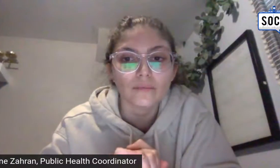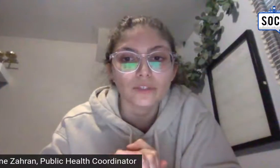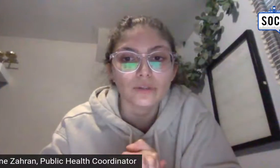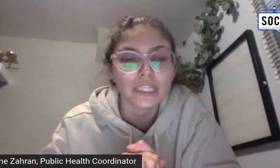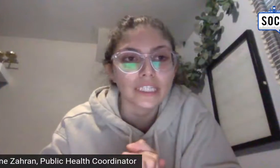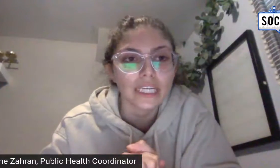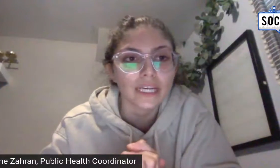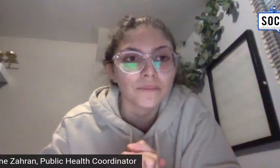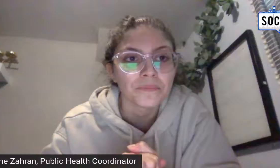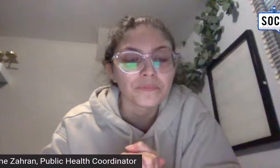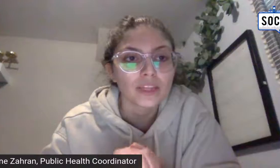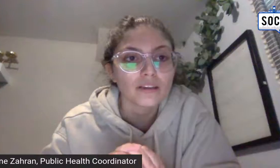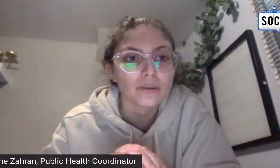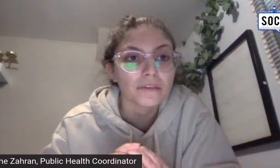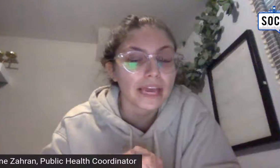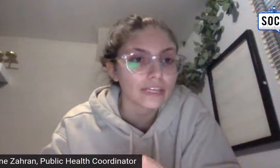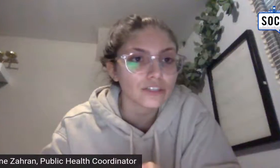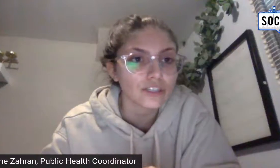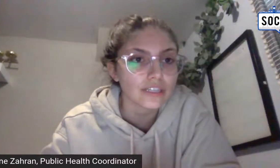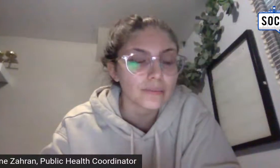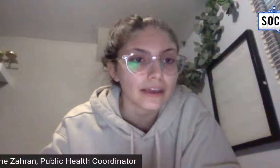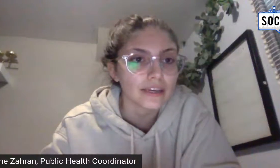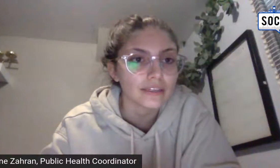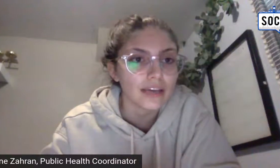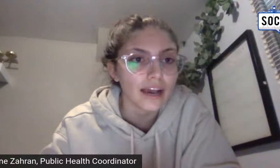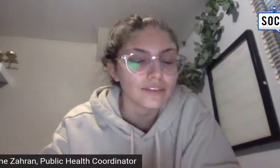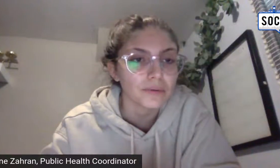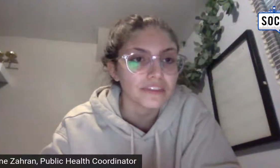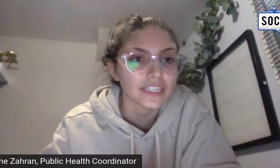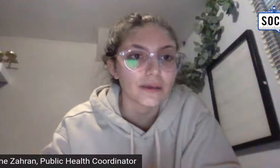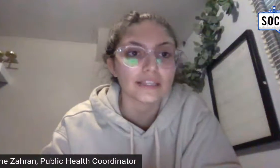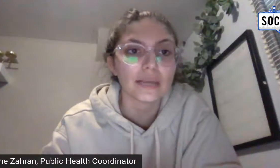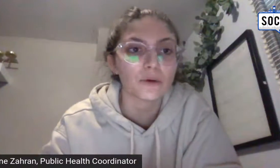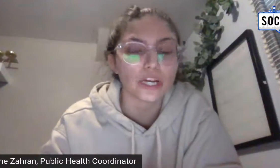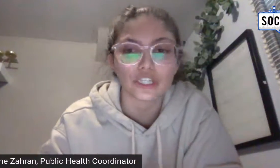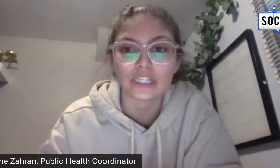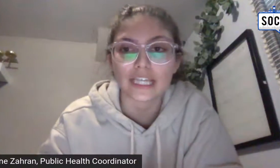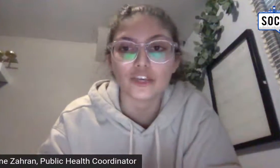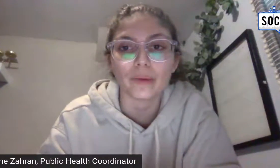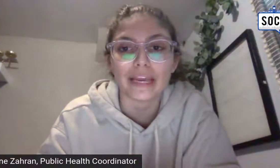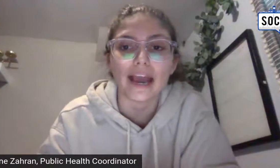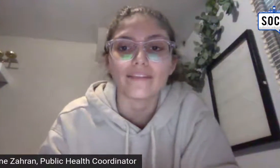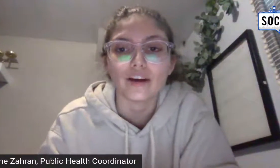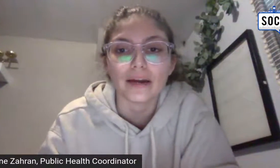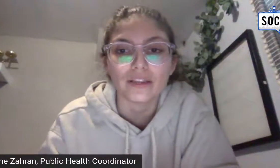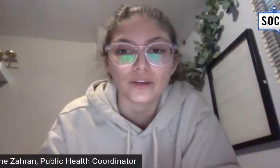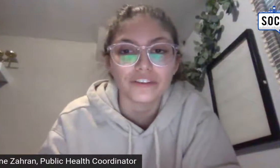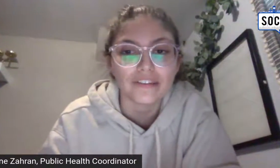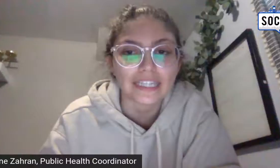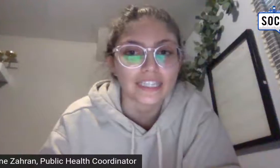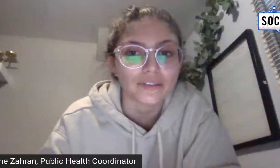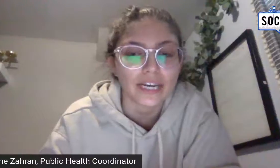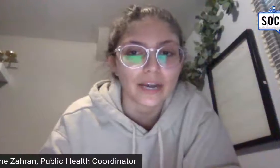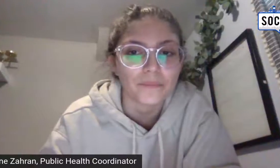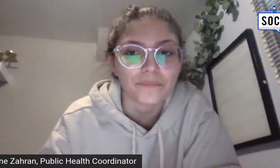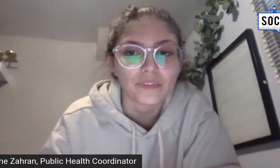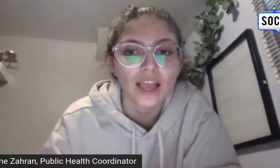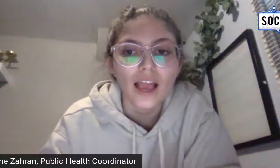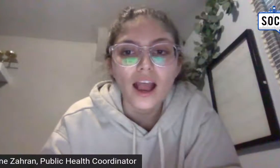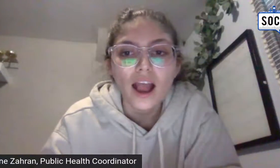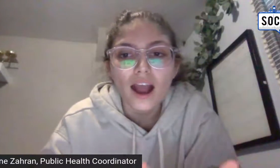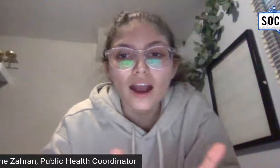so you can see some of the answers. They might have some of the same questions that you might have about the COVID vaccine right